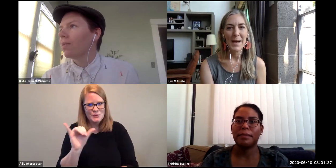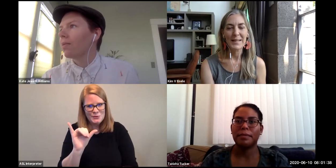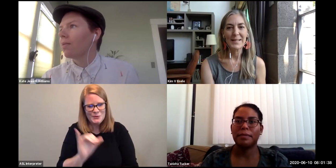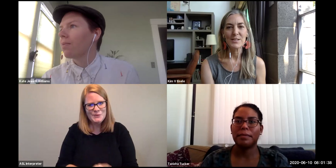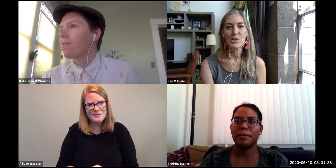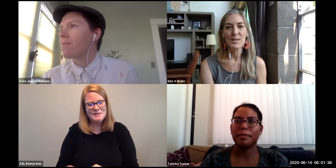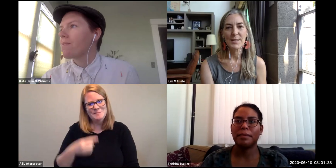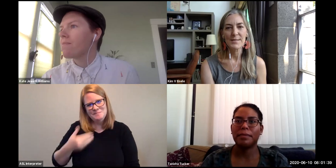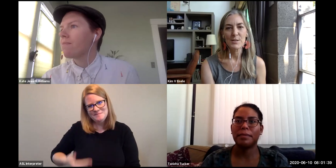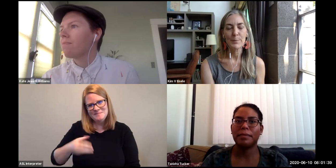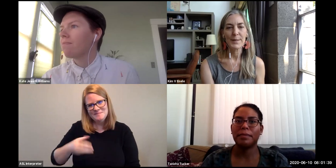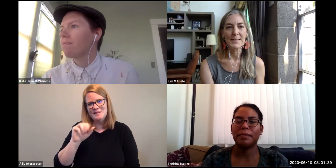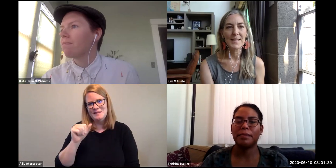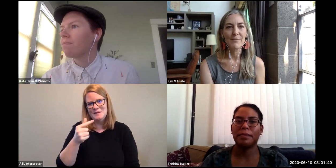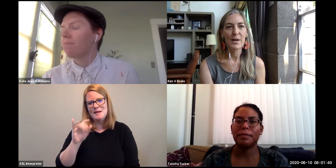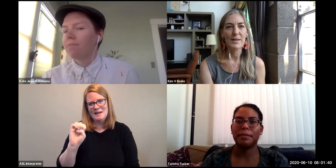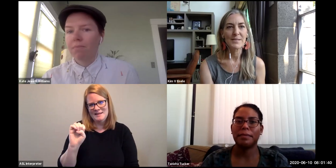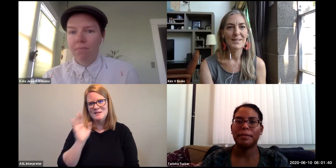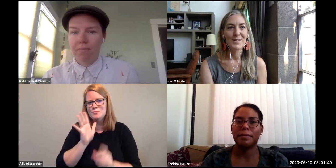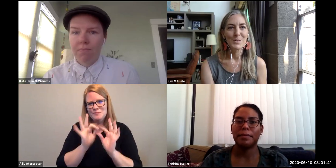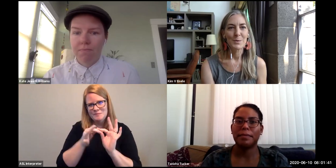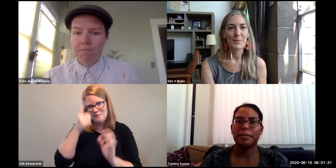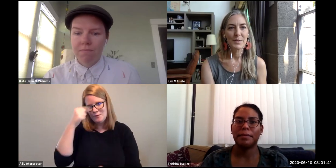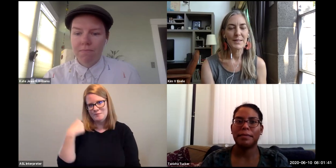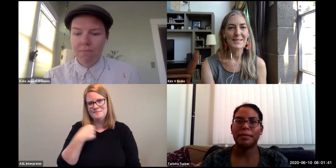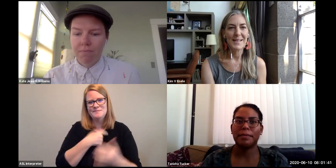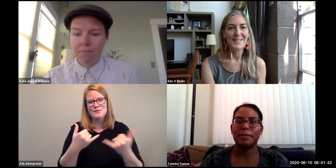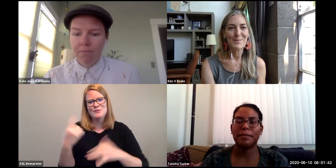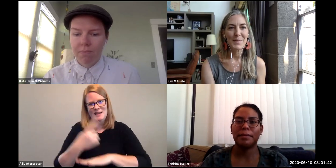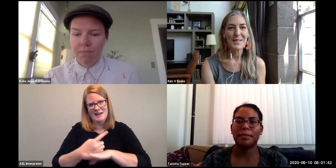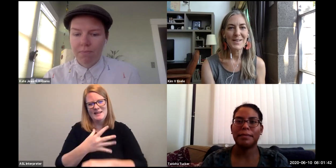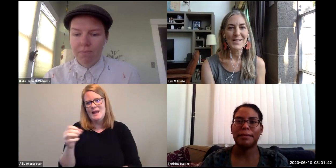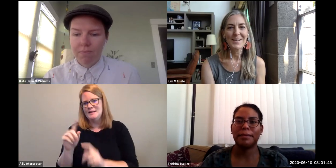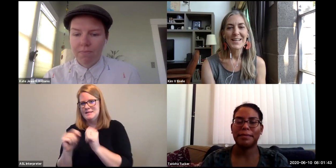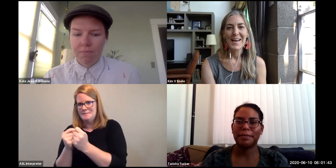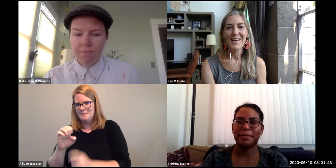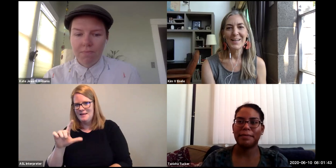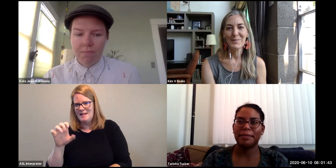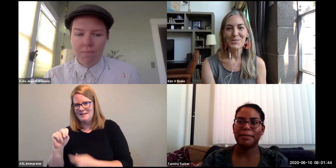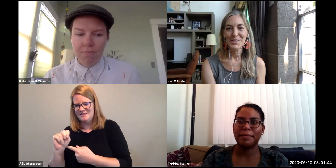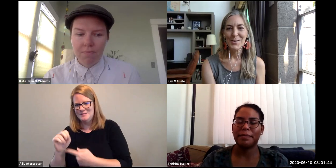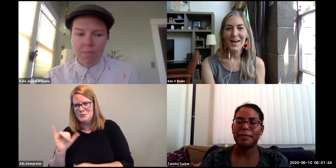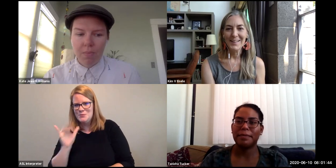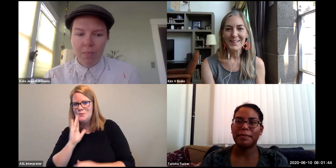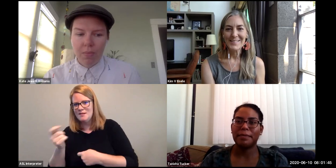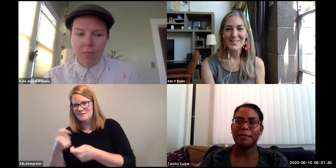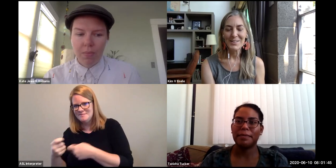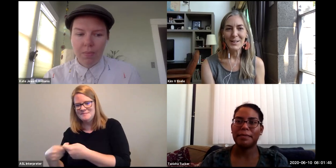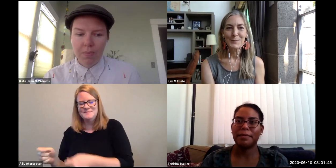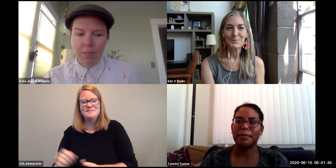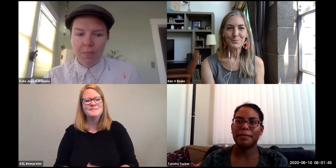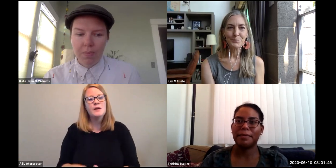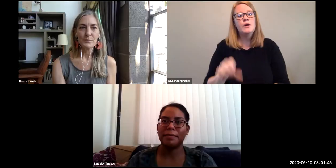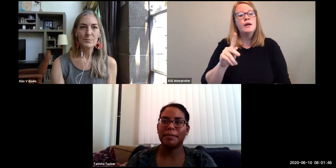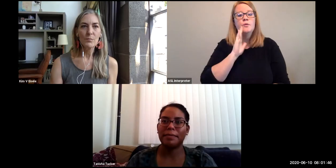is Maggie, and she is interpreting today for us. So we're really excited to be here, and we'll just go ahead and get